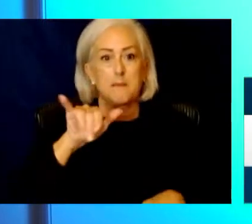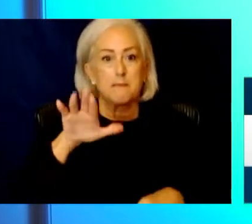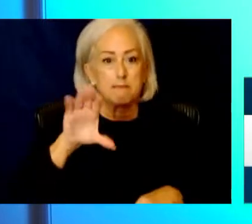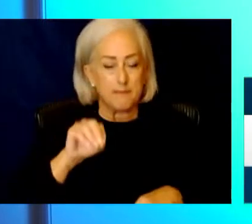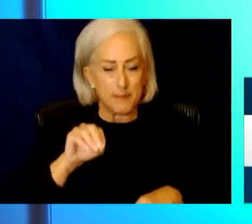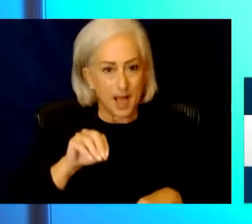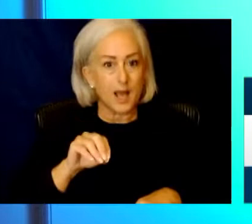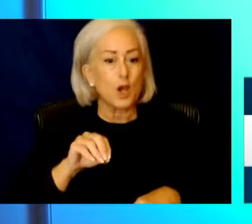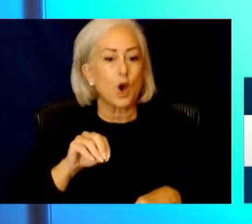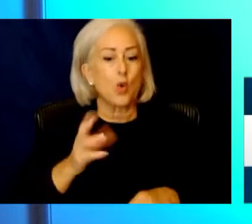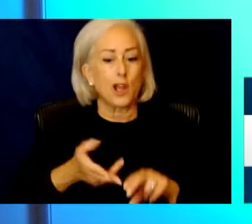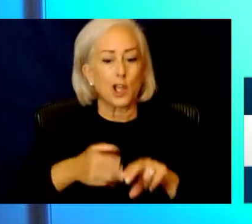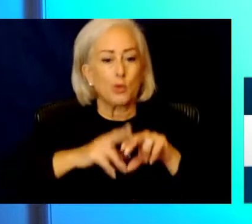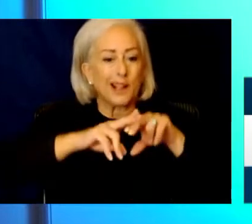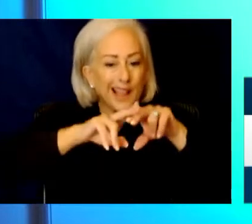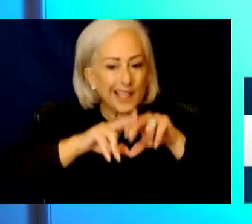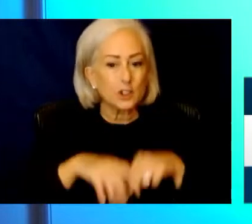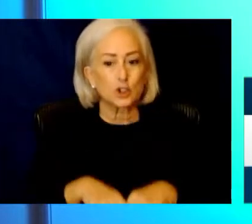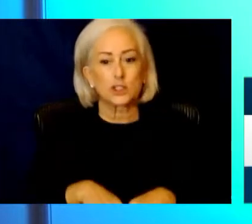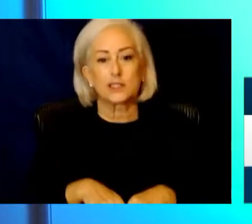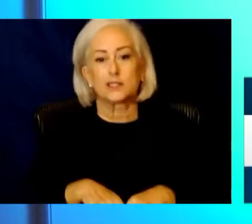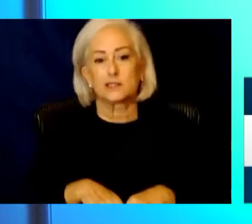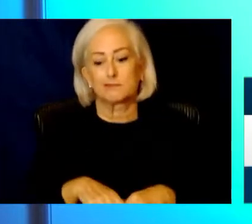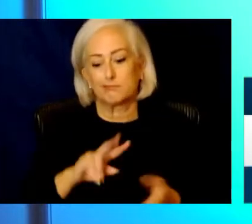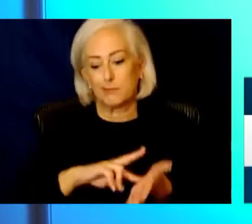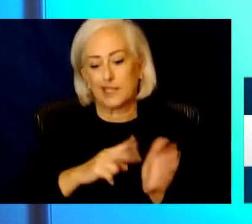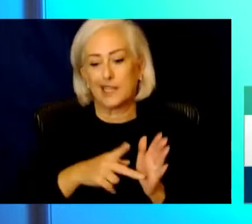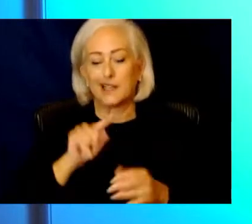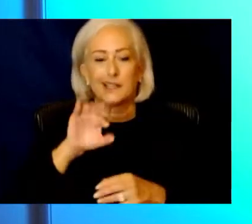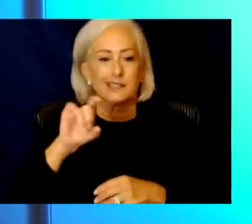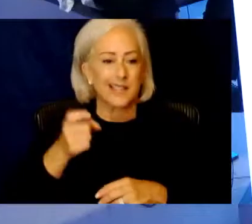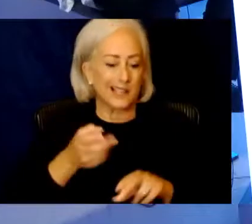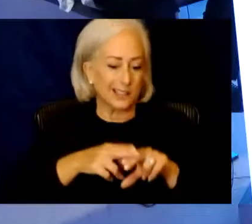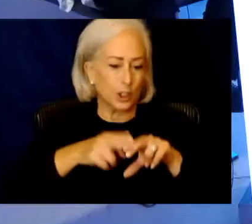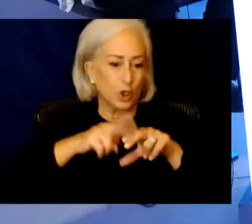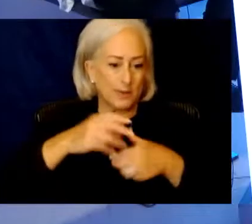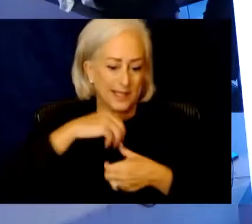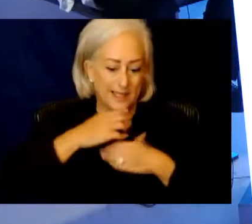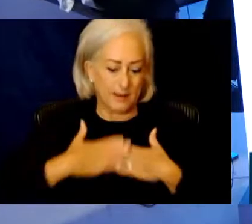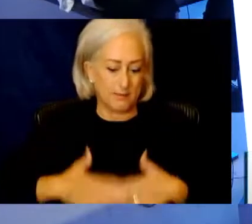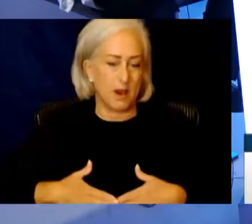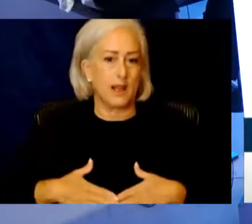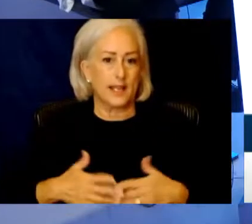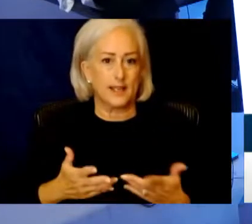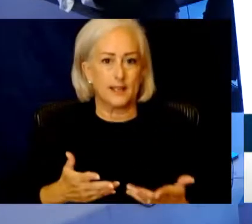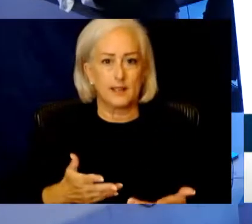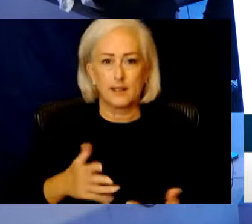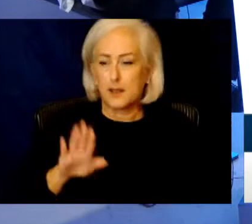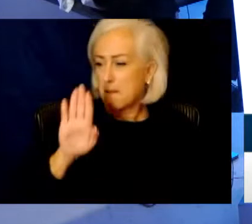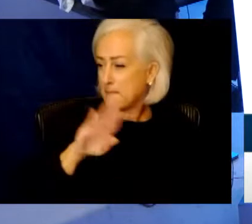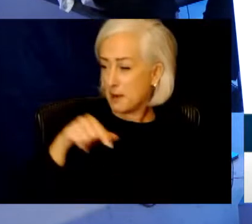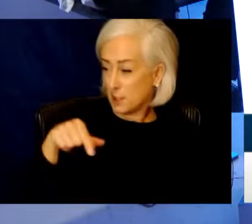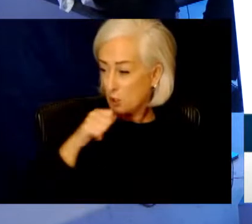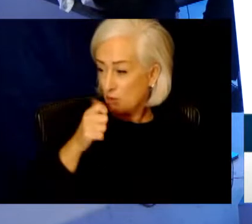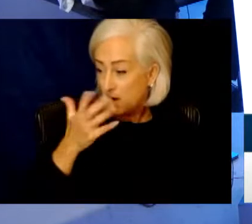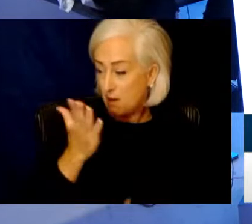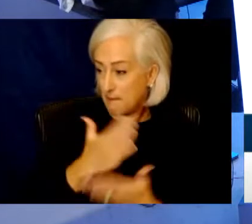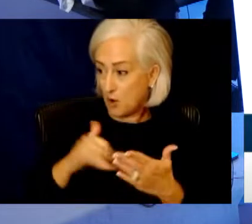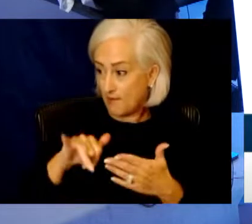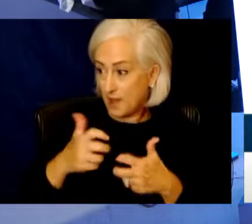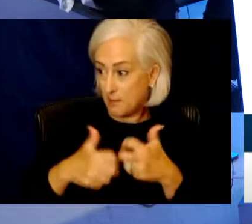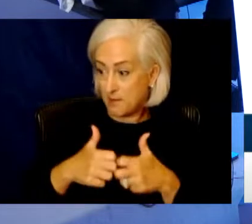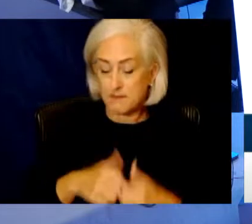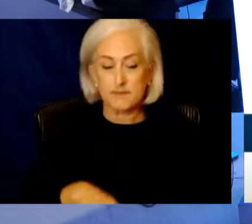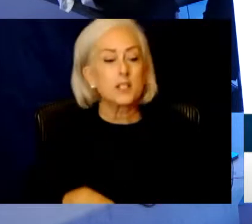time in organisms. And the answer is we don't know. But it's shocking. Barbecue's not part of the problem, right? We'll talk about smoked meat some other